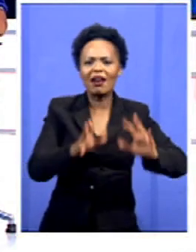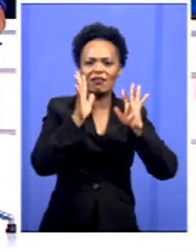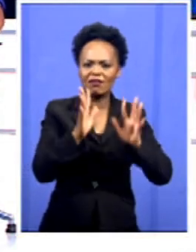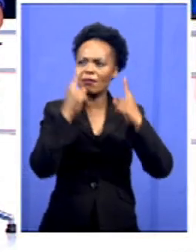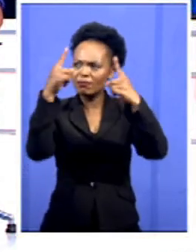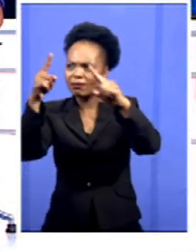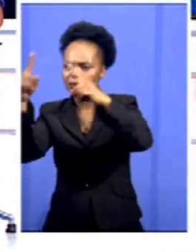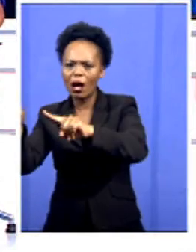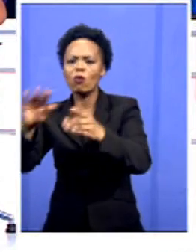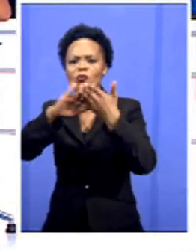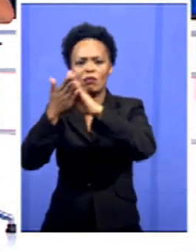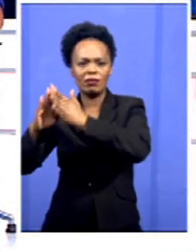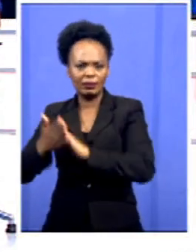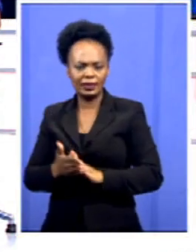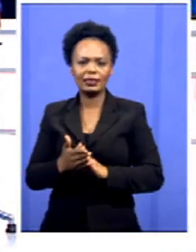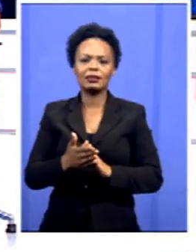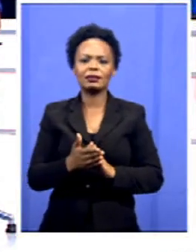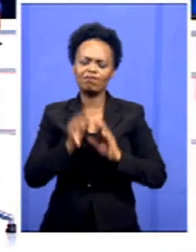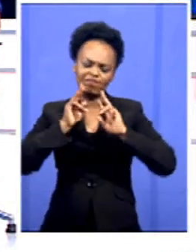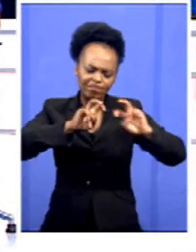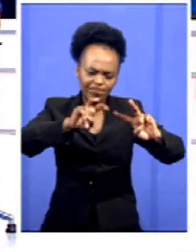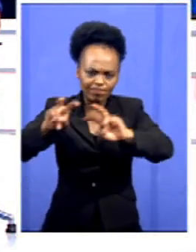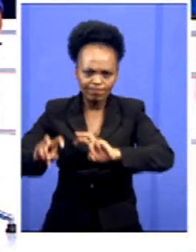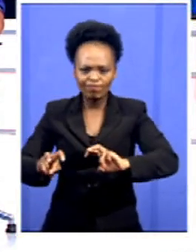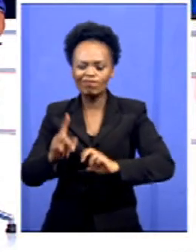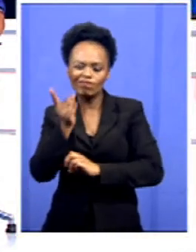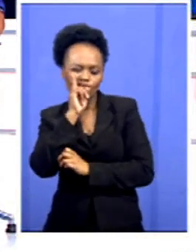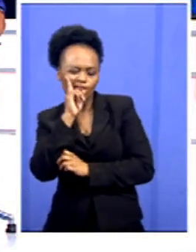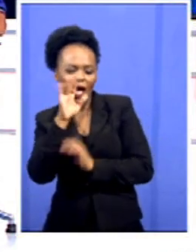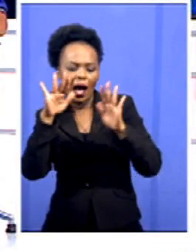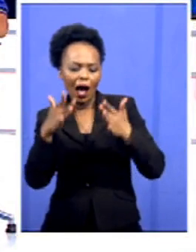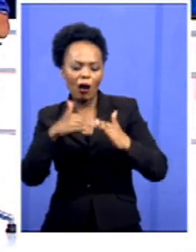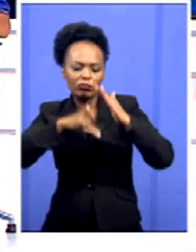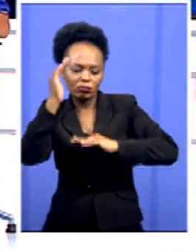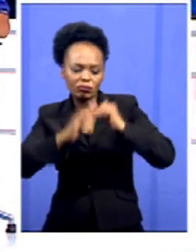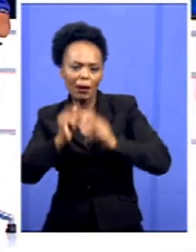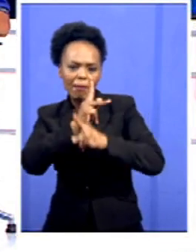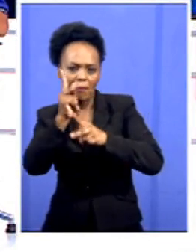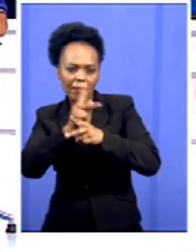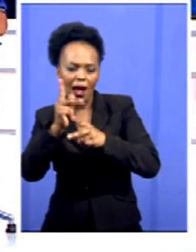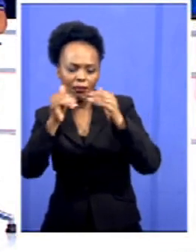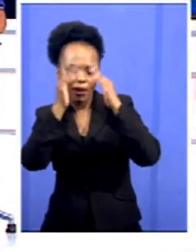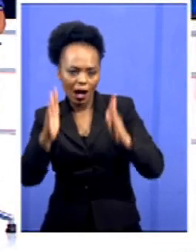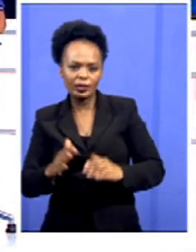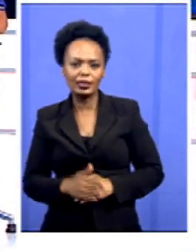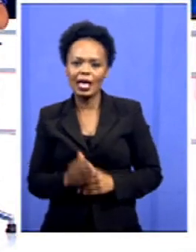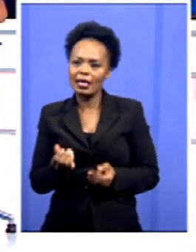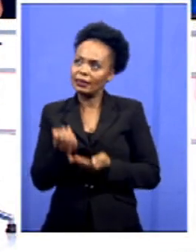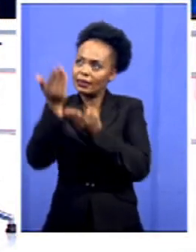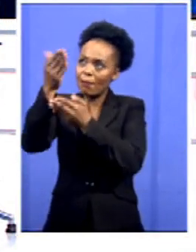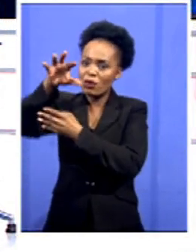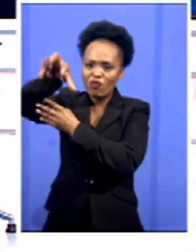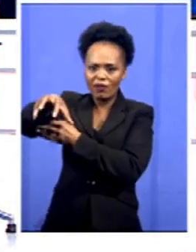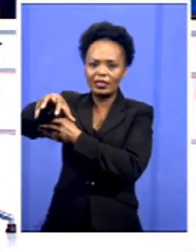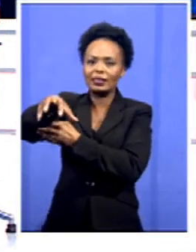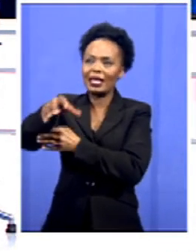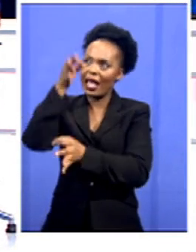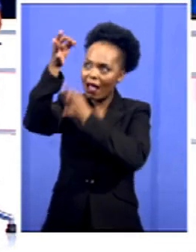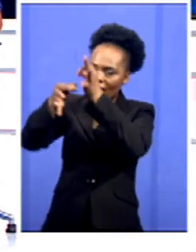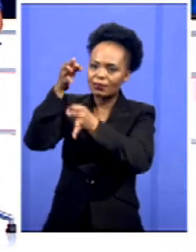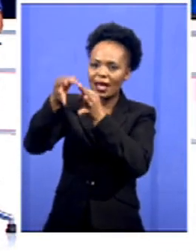did studies and actually put that human settlement plan together and submitted it to province and said these are our people in different